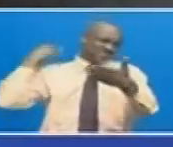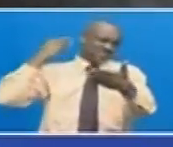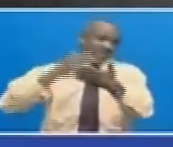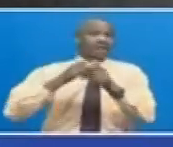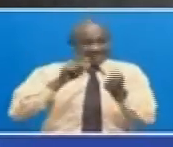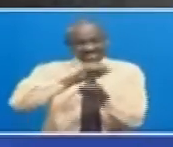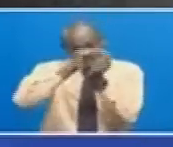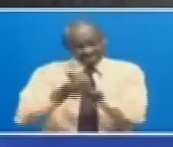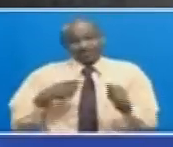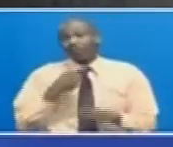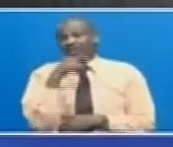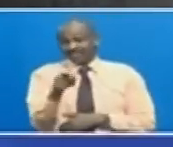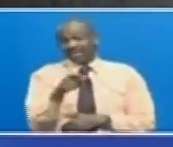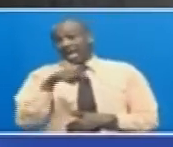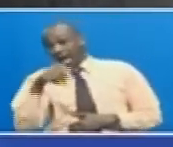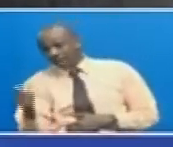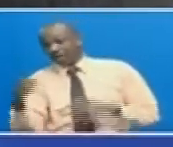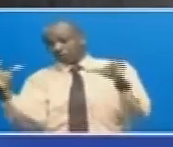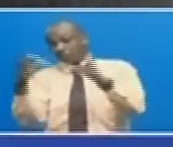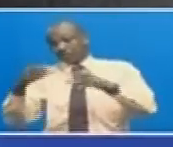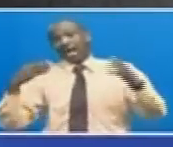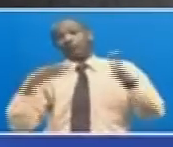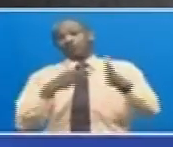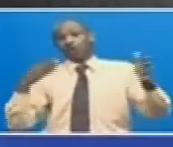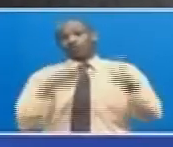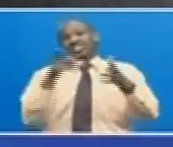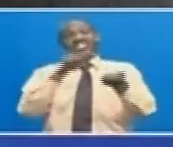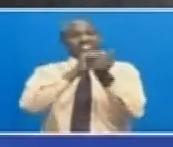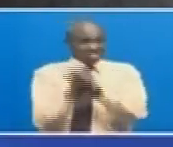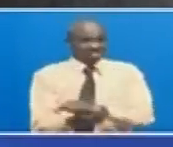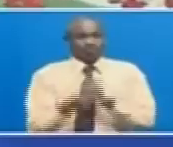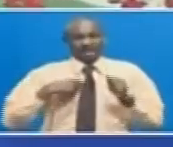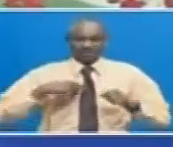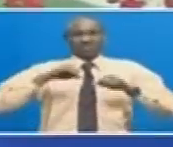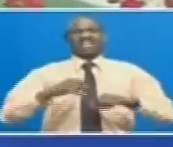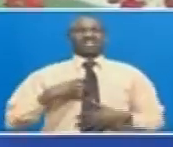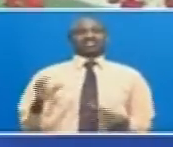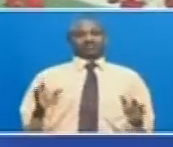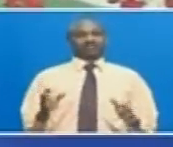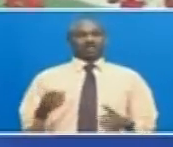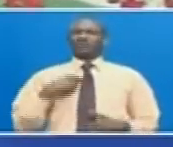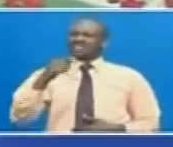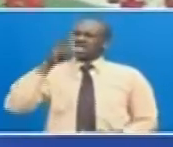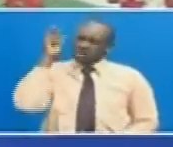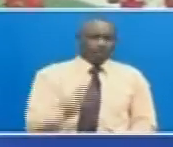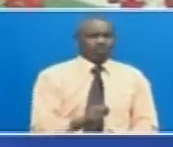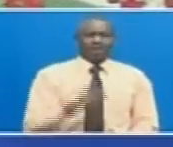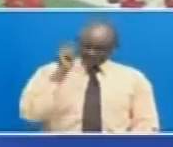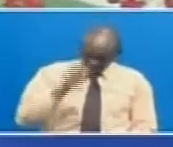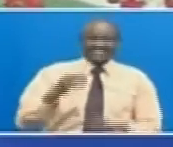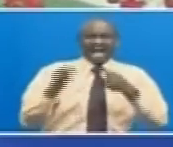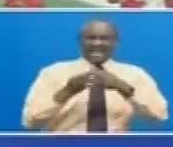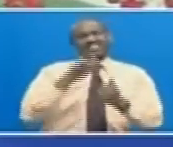many clamored for is still being opposed by forces that want to maintain the status quo. We said no, let us have this in